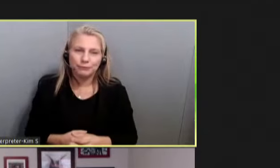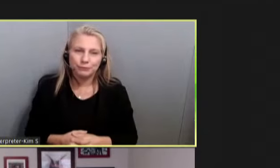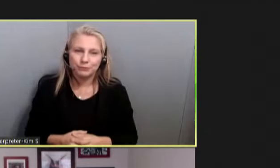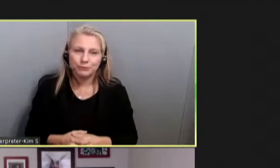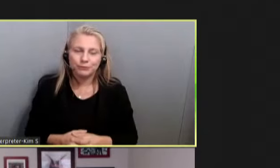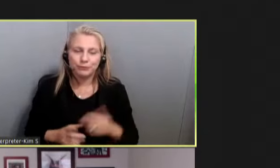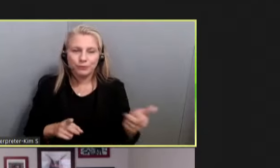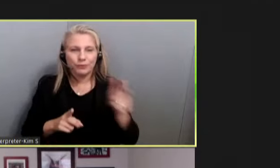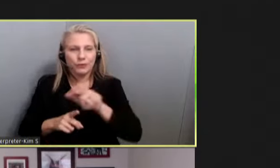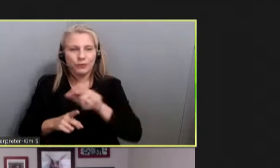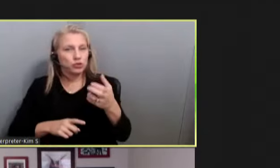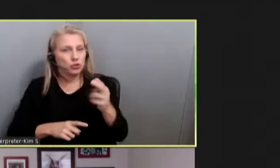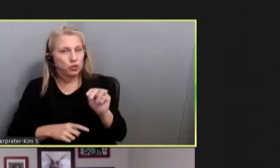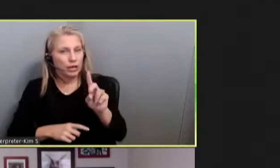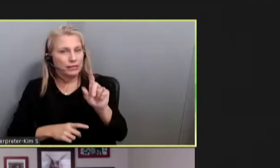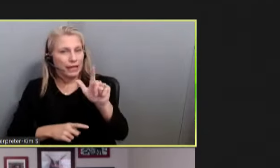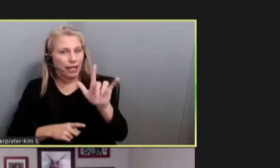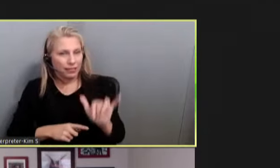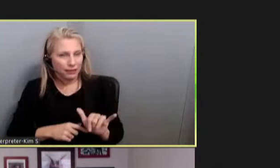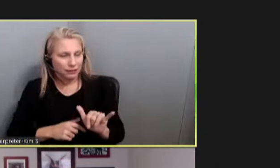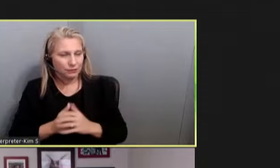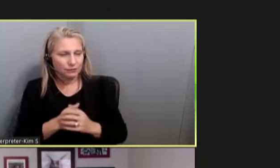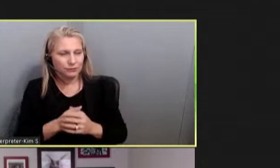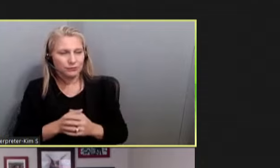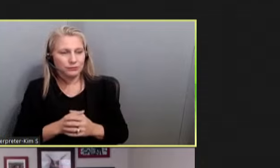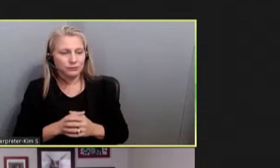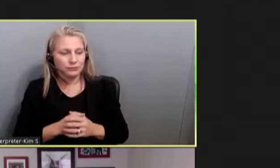All right, let's go to John Daly.